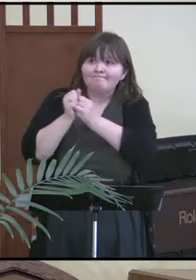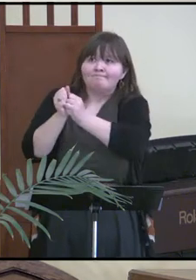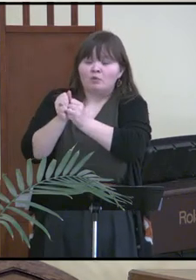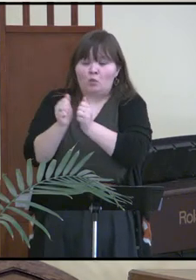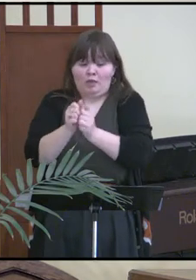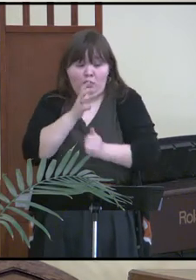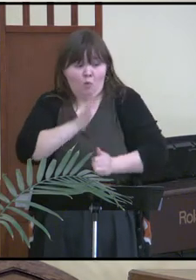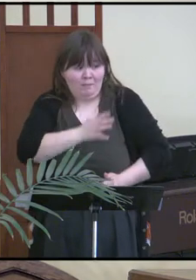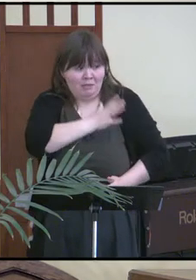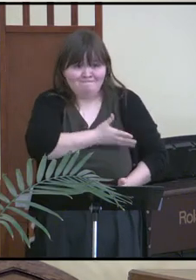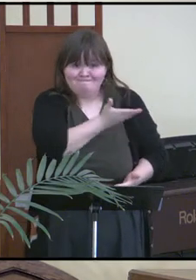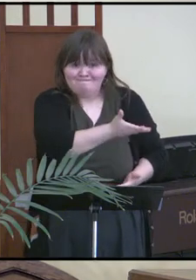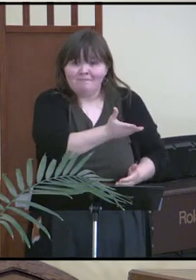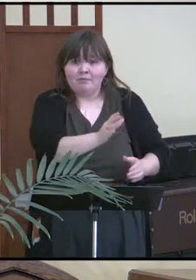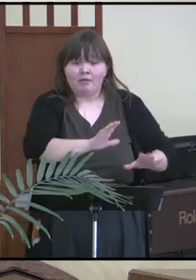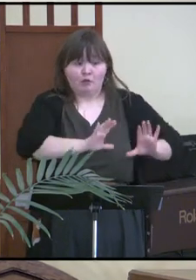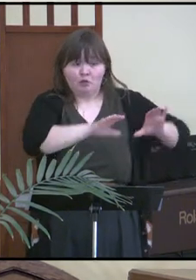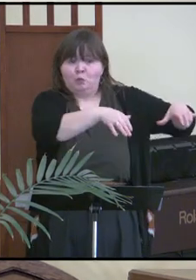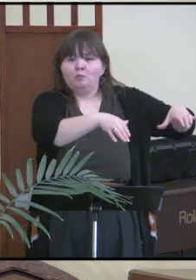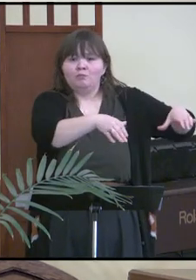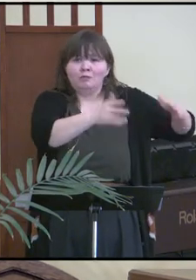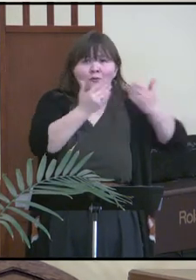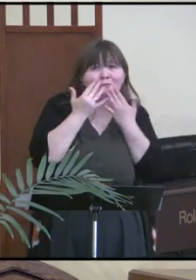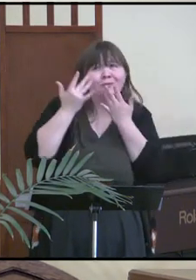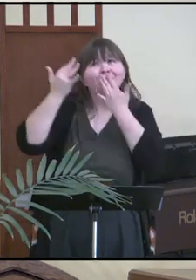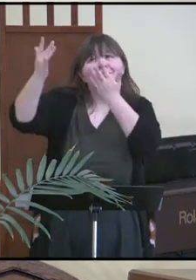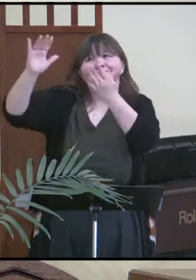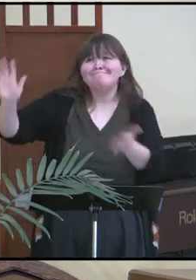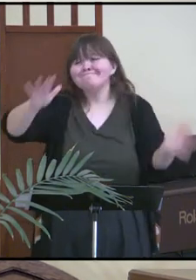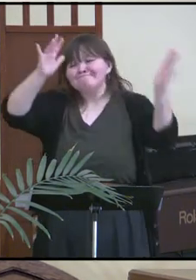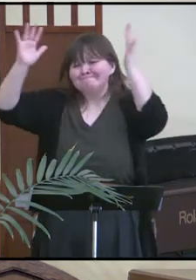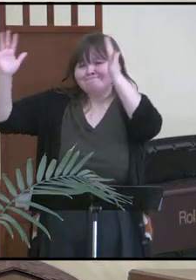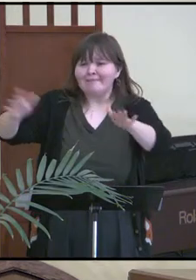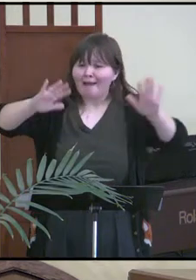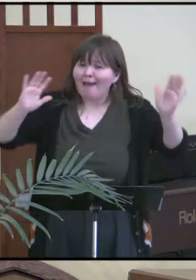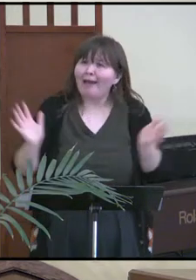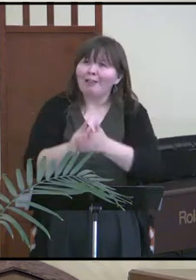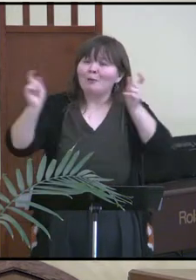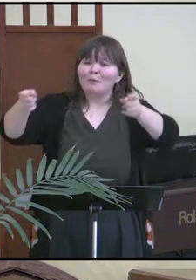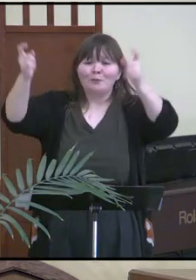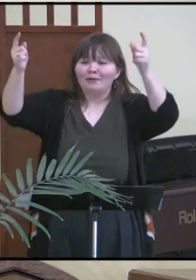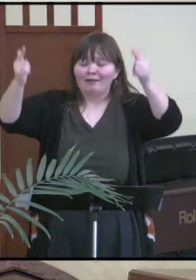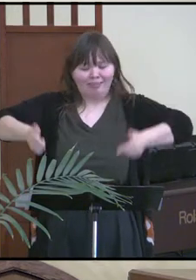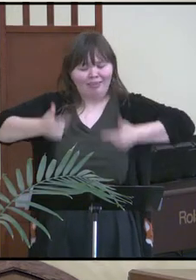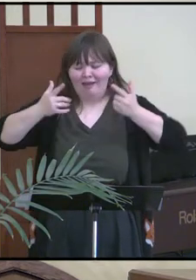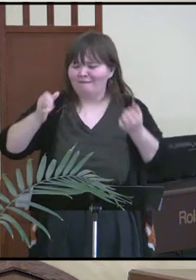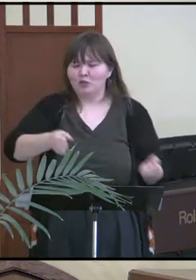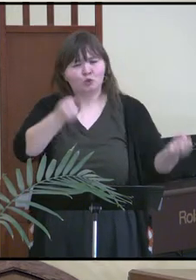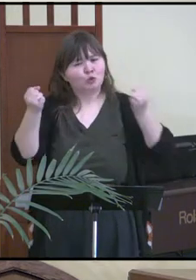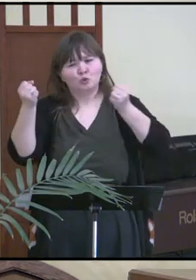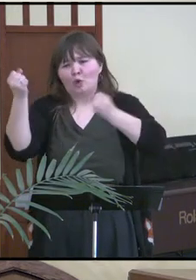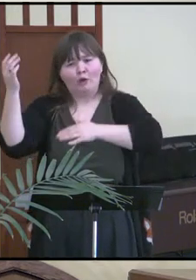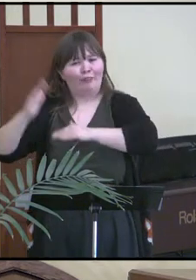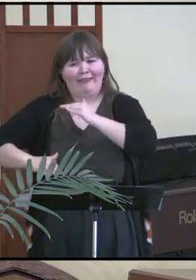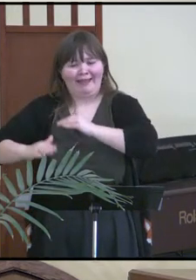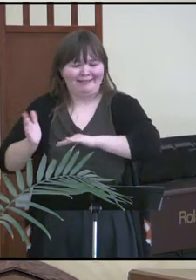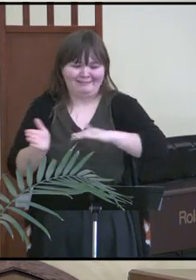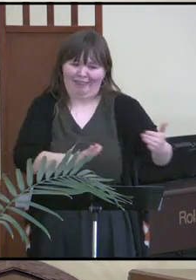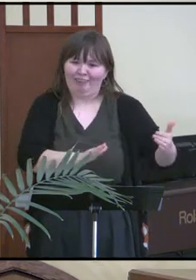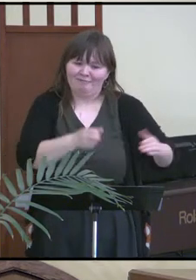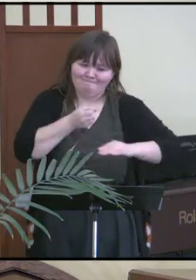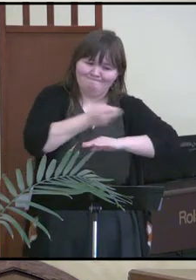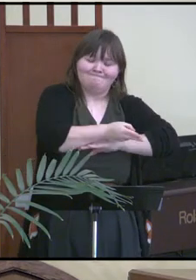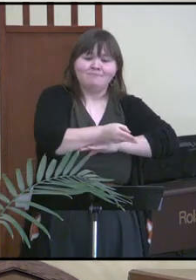at the tomb, we raise the strain of gladness. Hallelujah. Life is stronger than death. The day